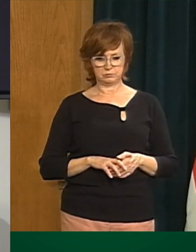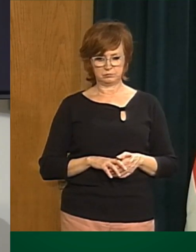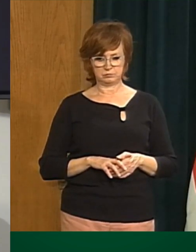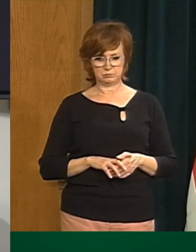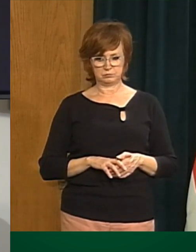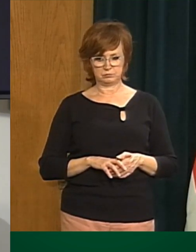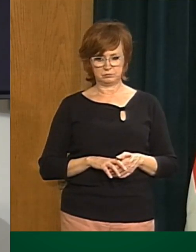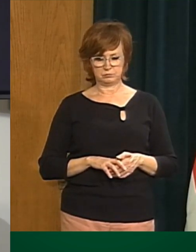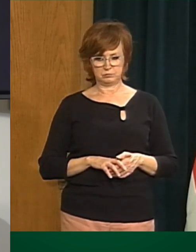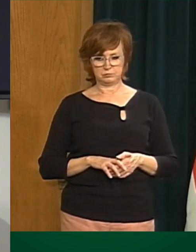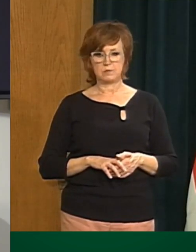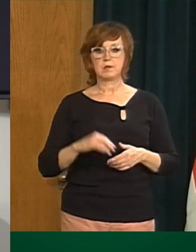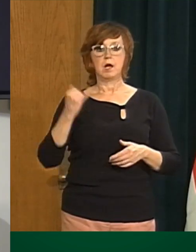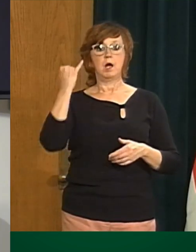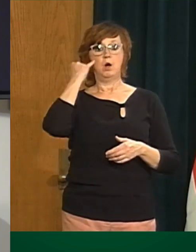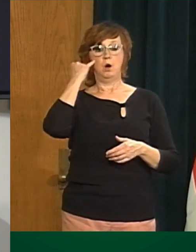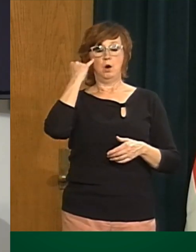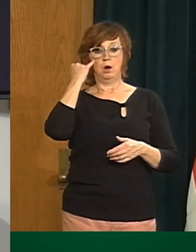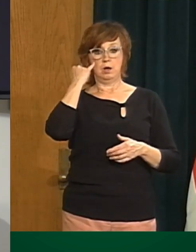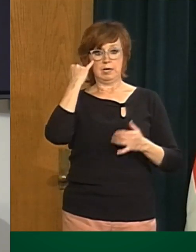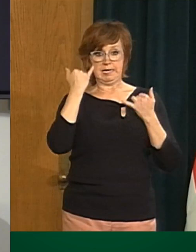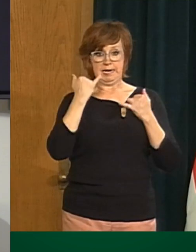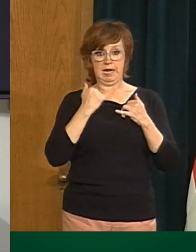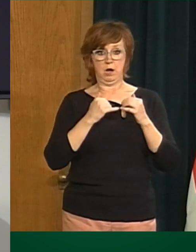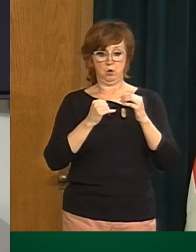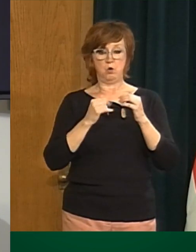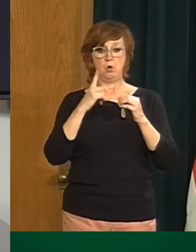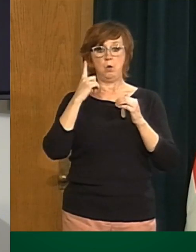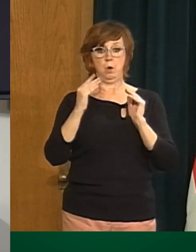suddenly that would affect the reopen plan? Is there an actual threshold?